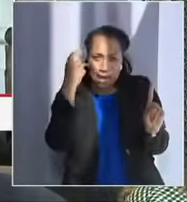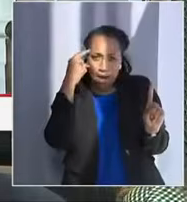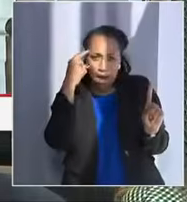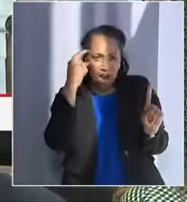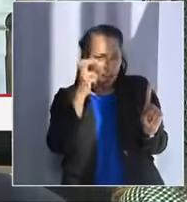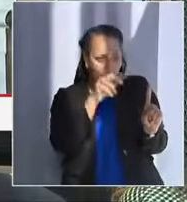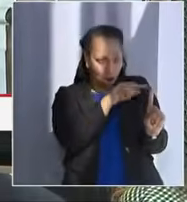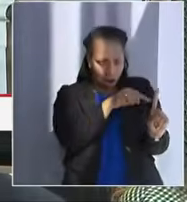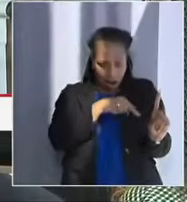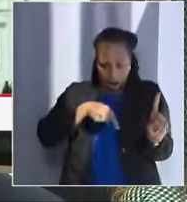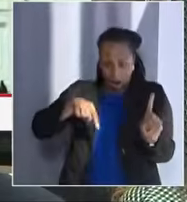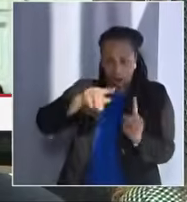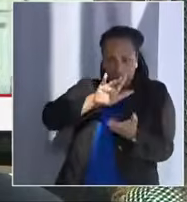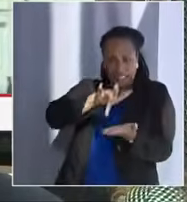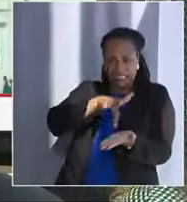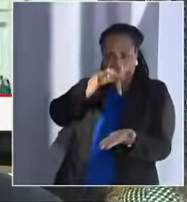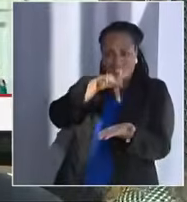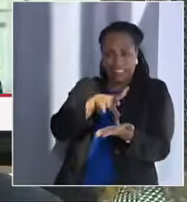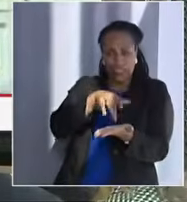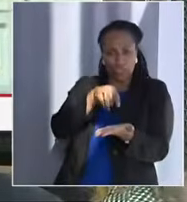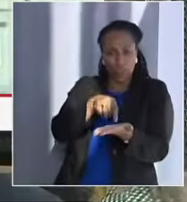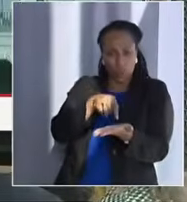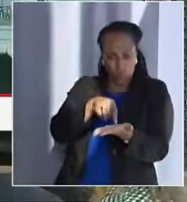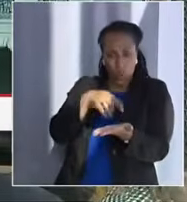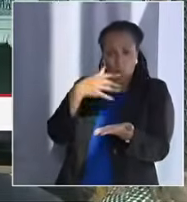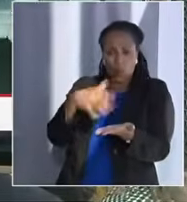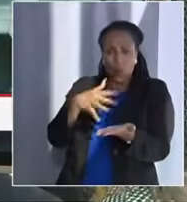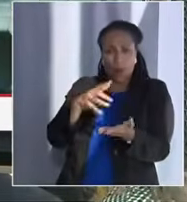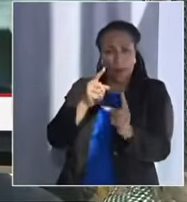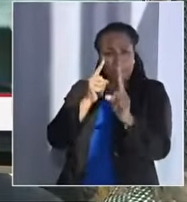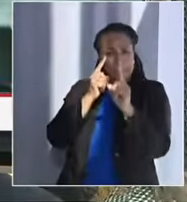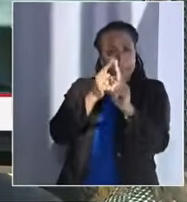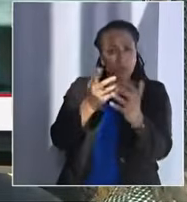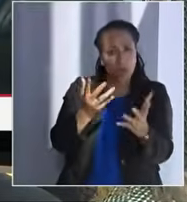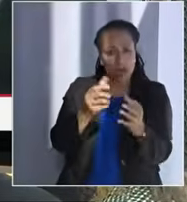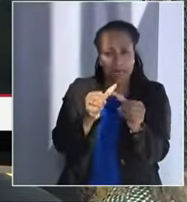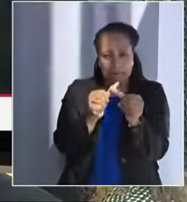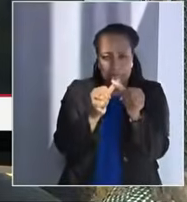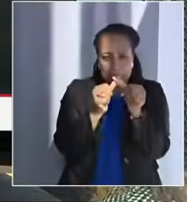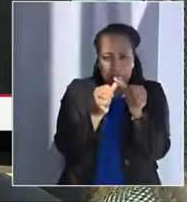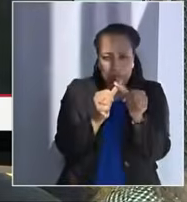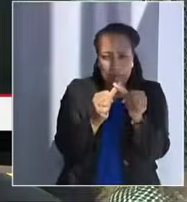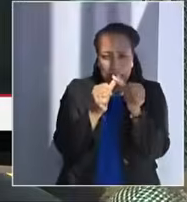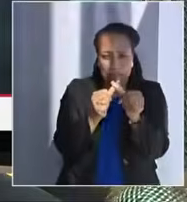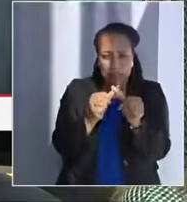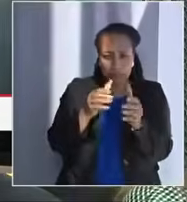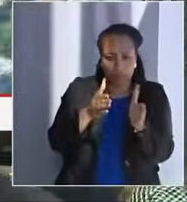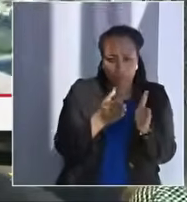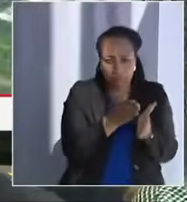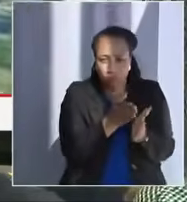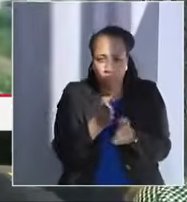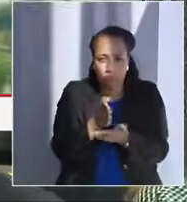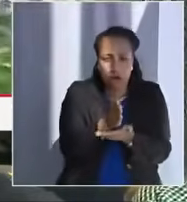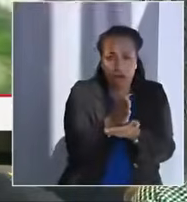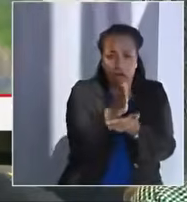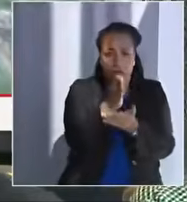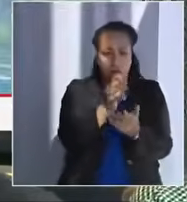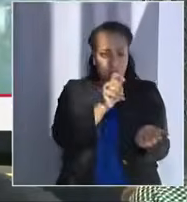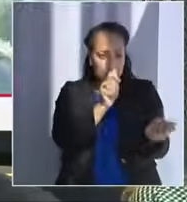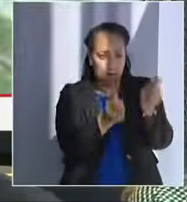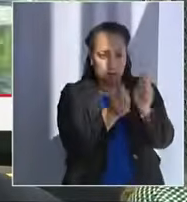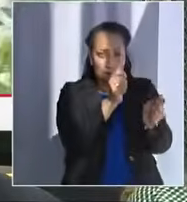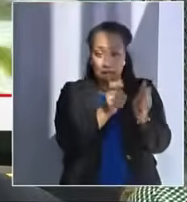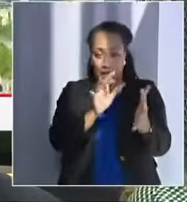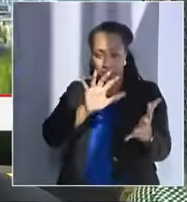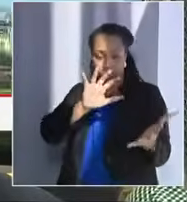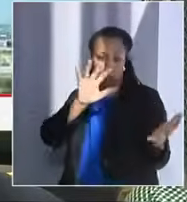is not to stand still. It is to lead, to serve, and to shape the future. This is Georgetown's